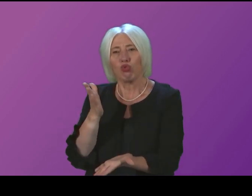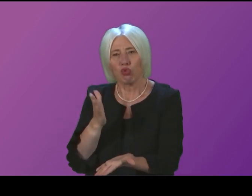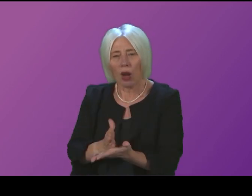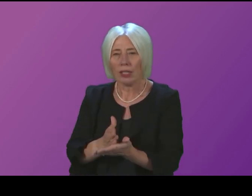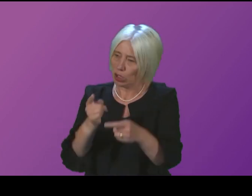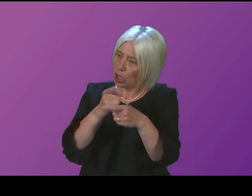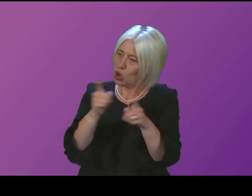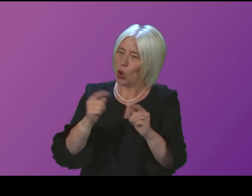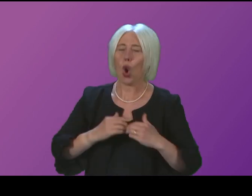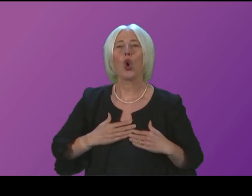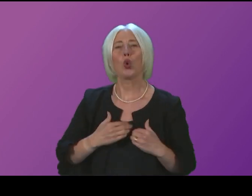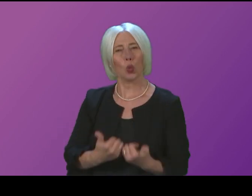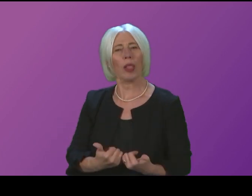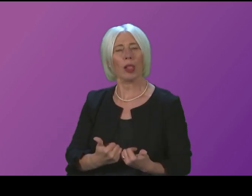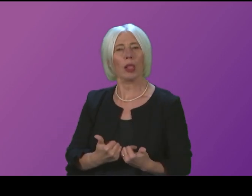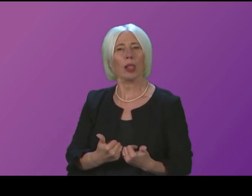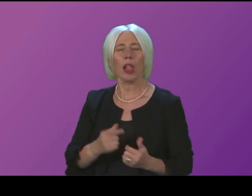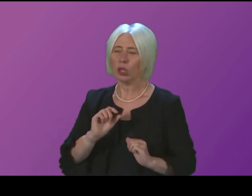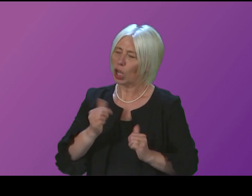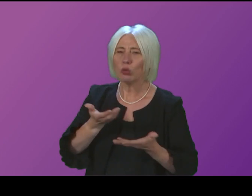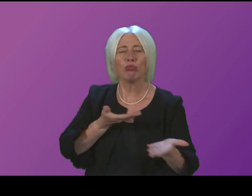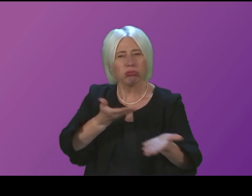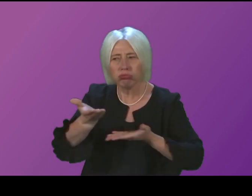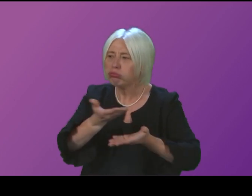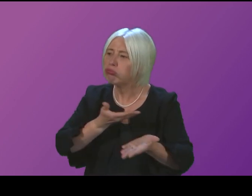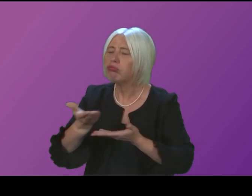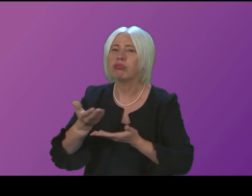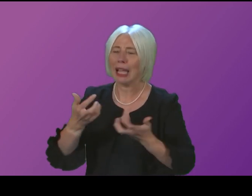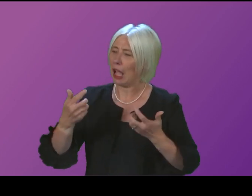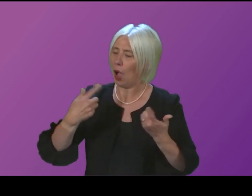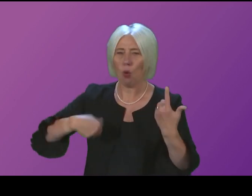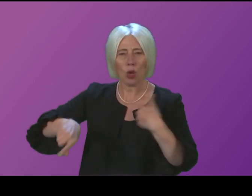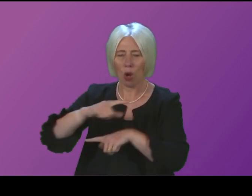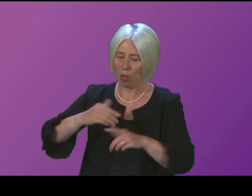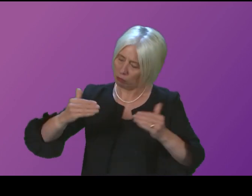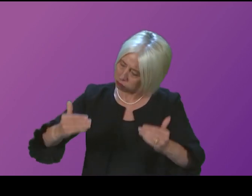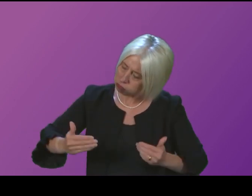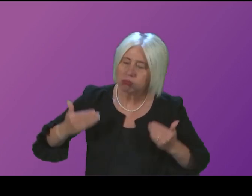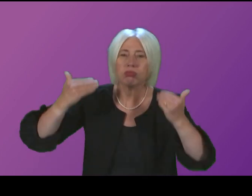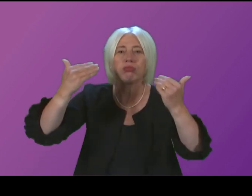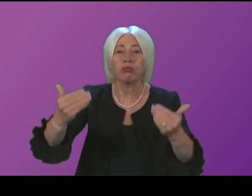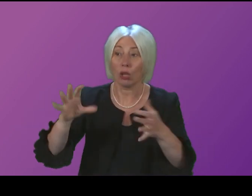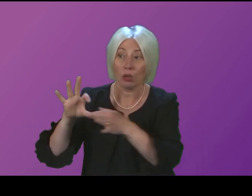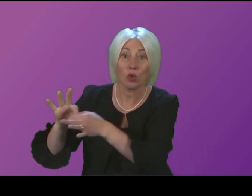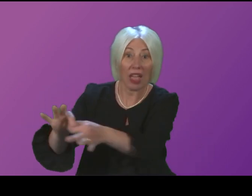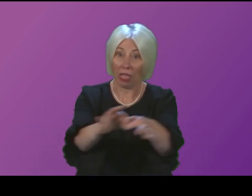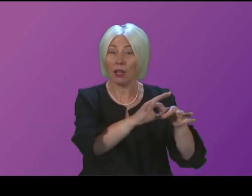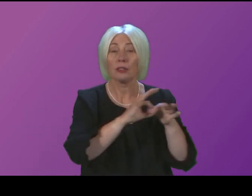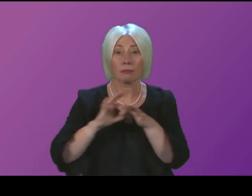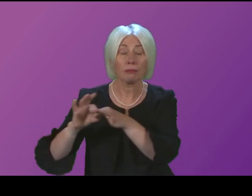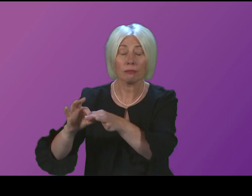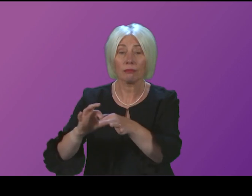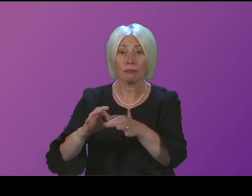your goodwill and good counsel as we take forward that task together.